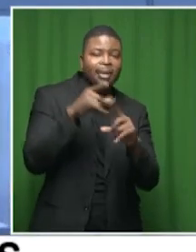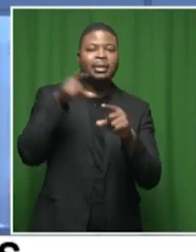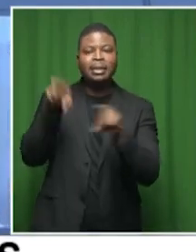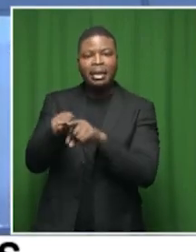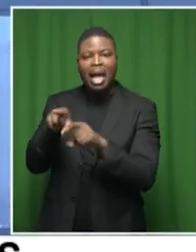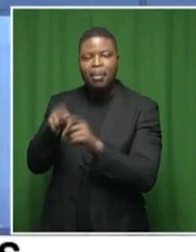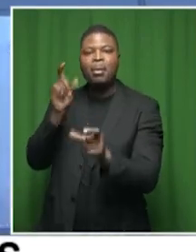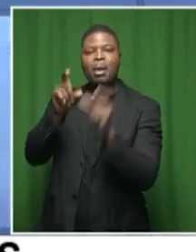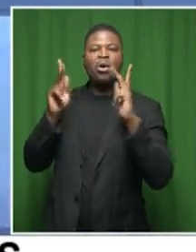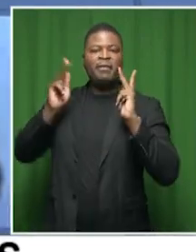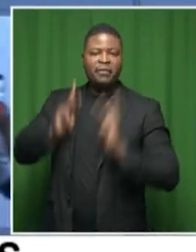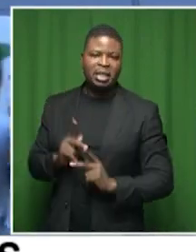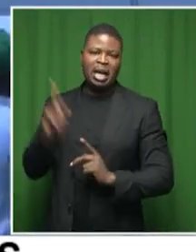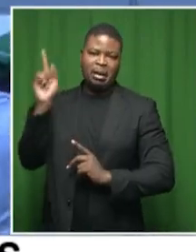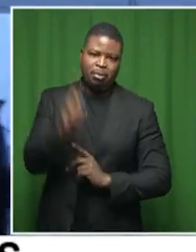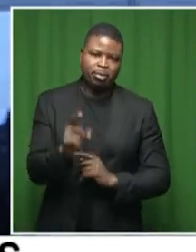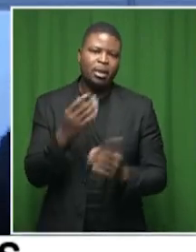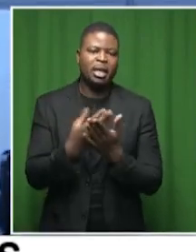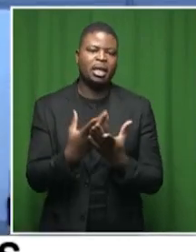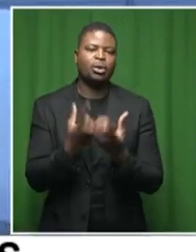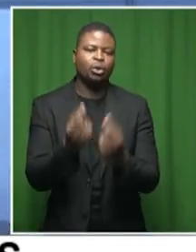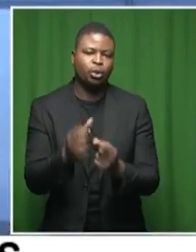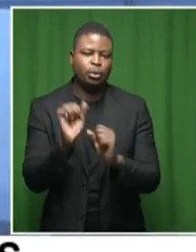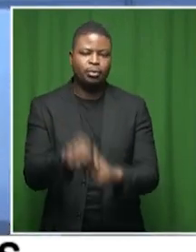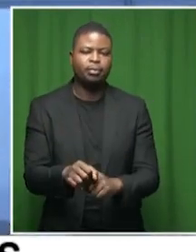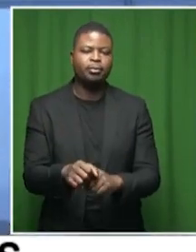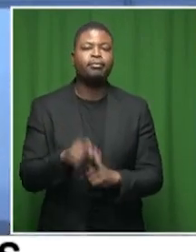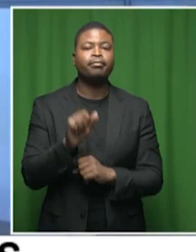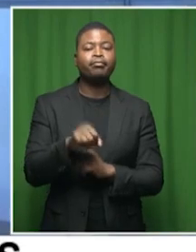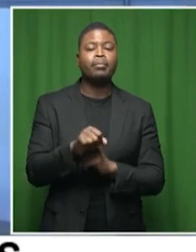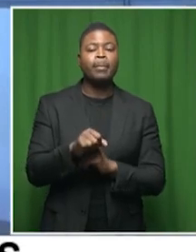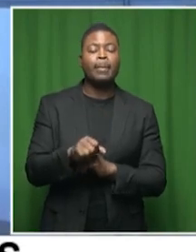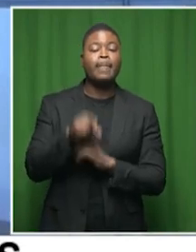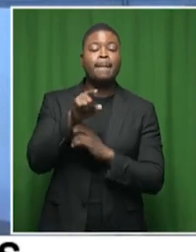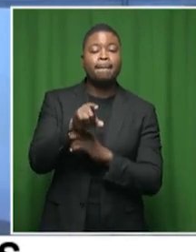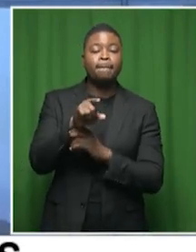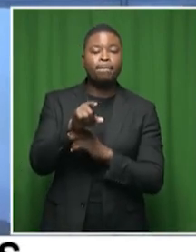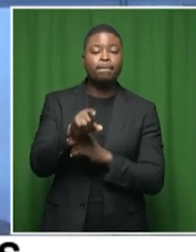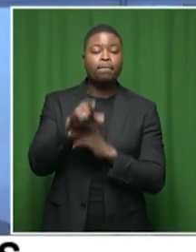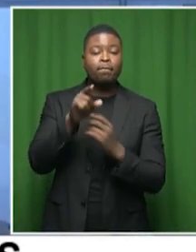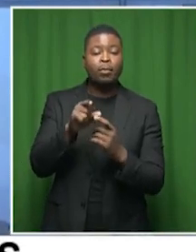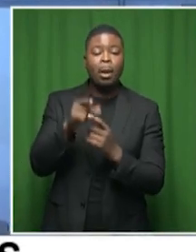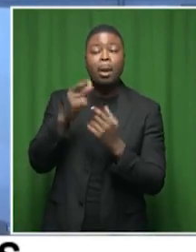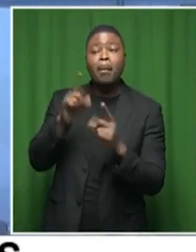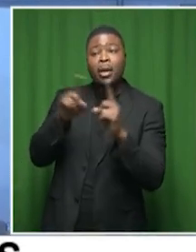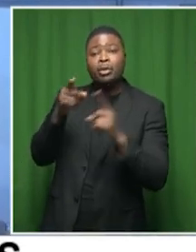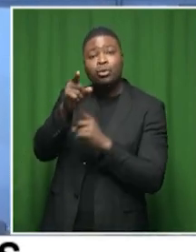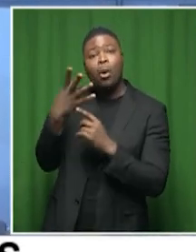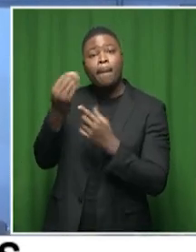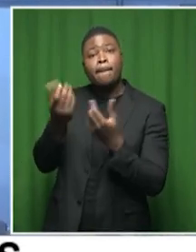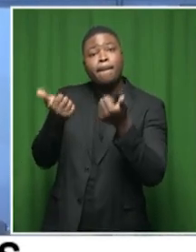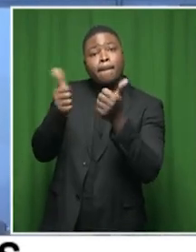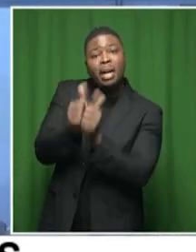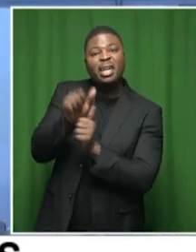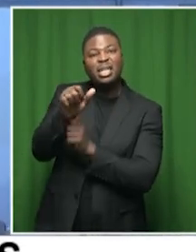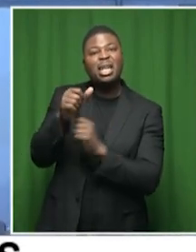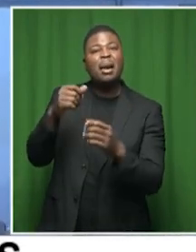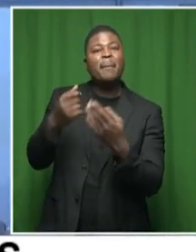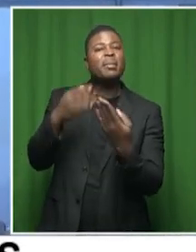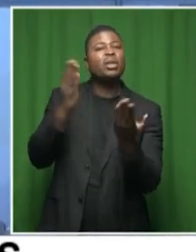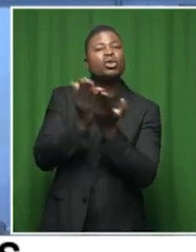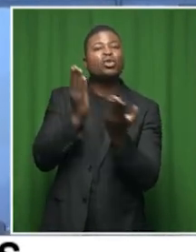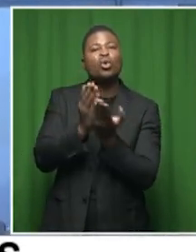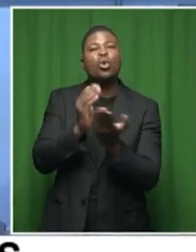in and seeing it hands-on and being a part of it. So the kind of students that are coming, do you have partnerships with different schools in the